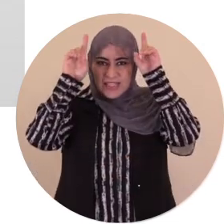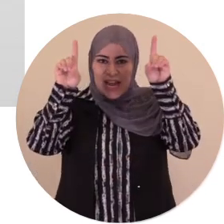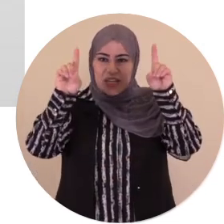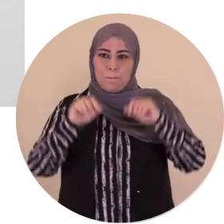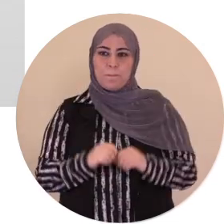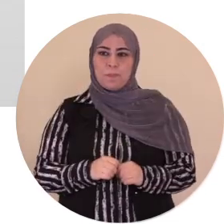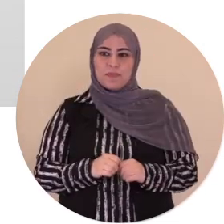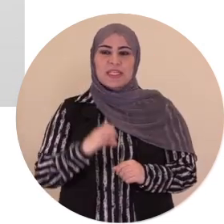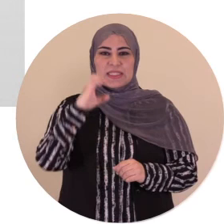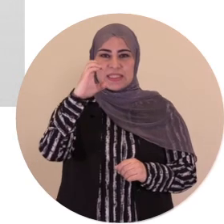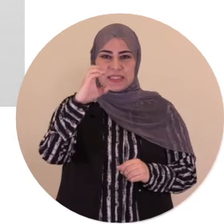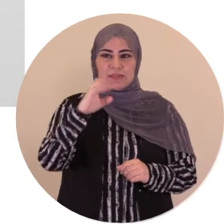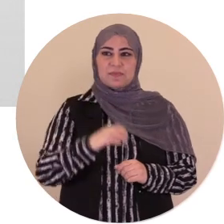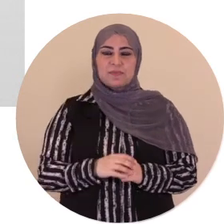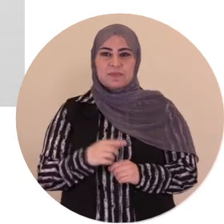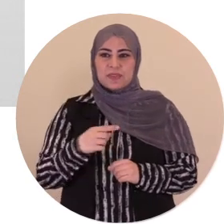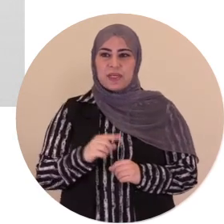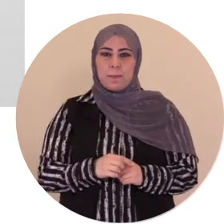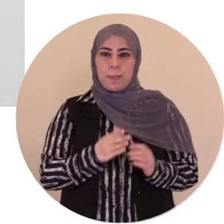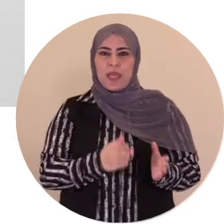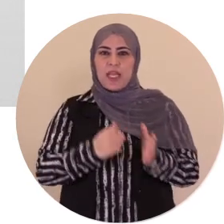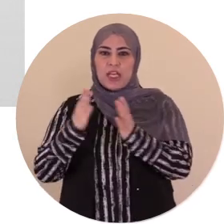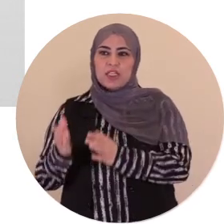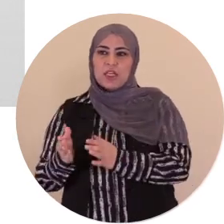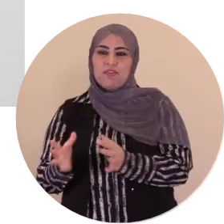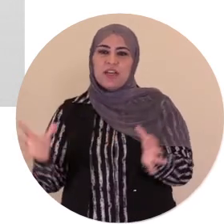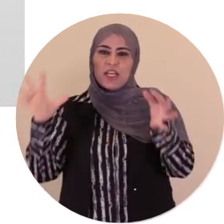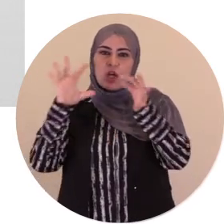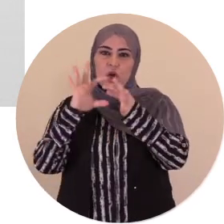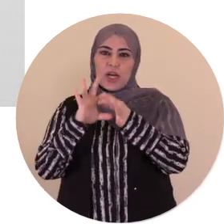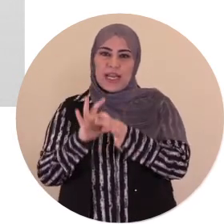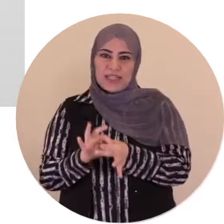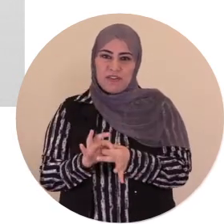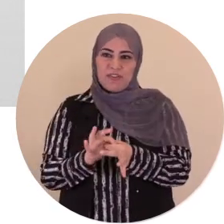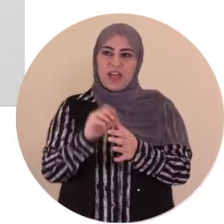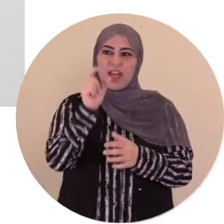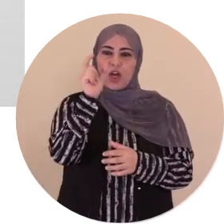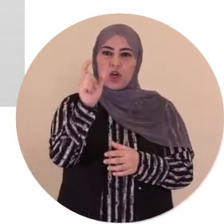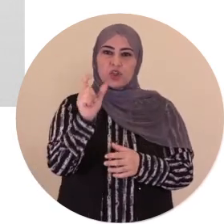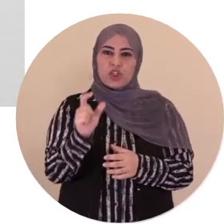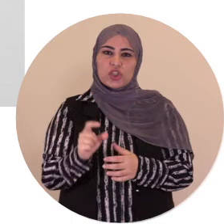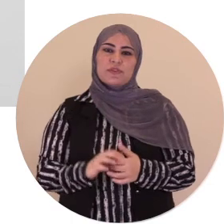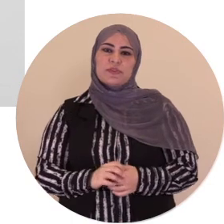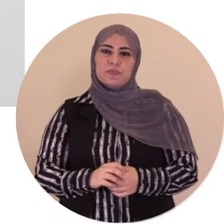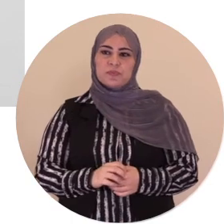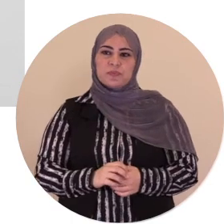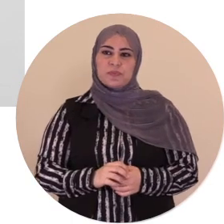invested. Excellent. This brings us to the second part of our grammar lesson, correlative